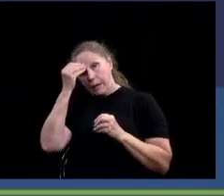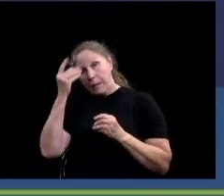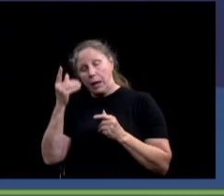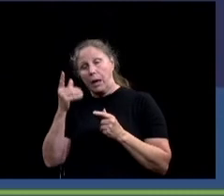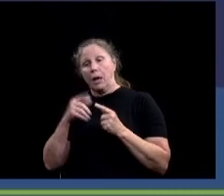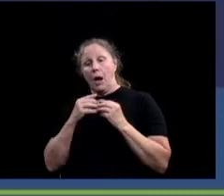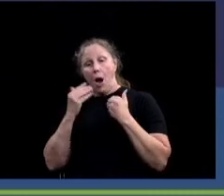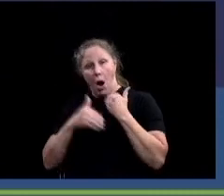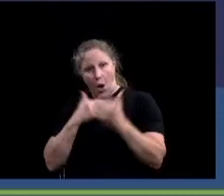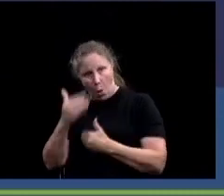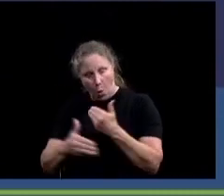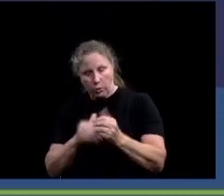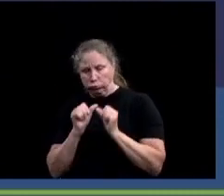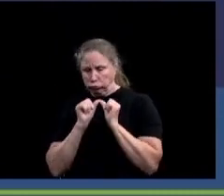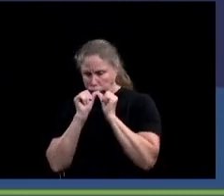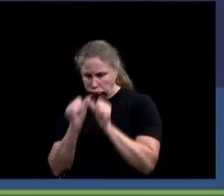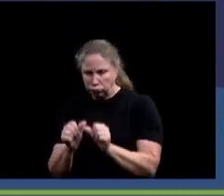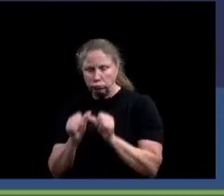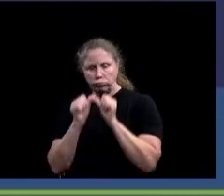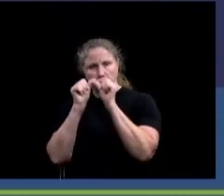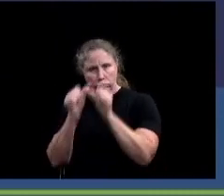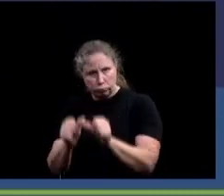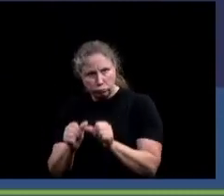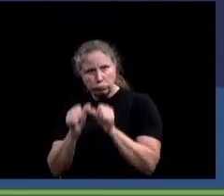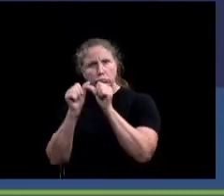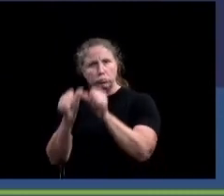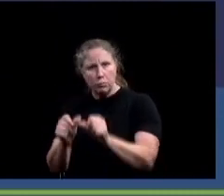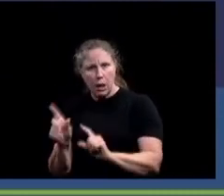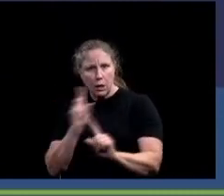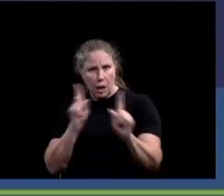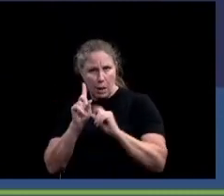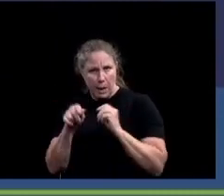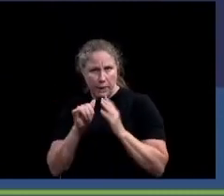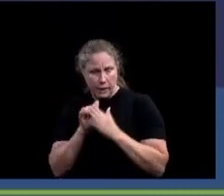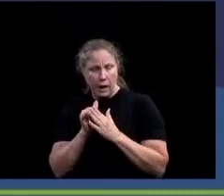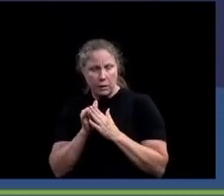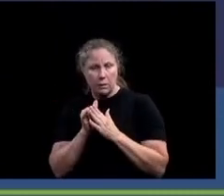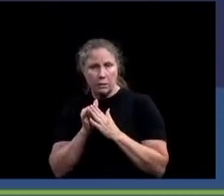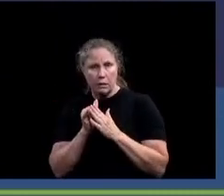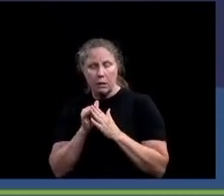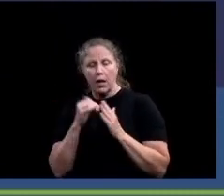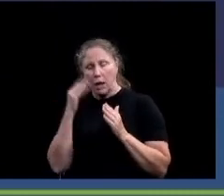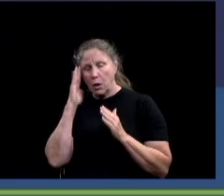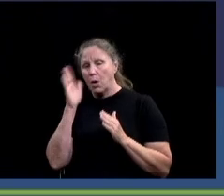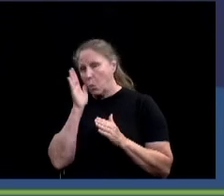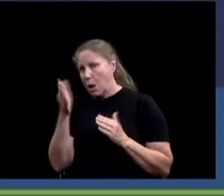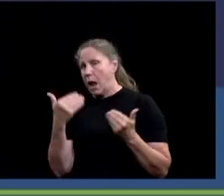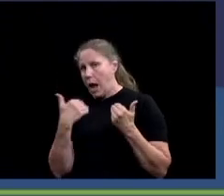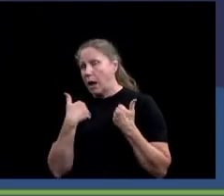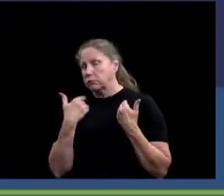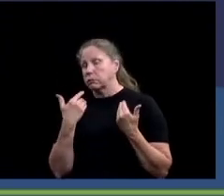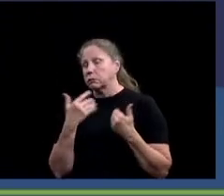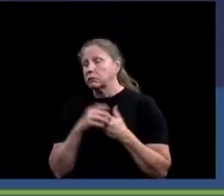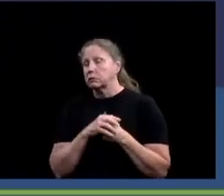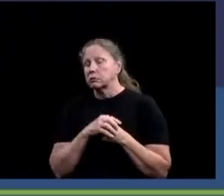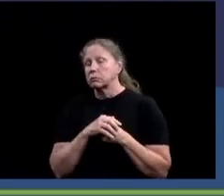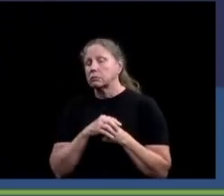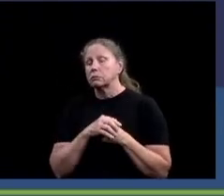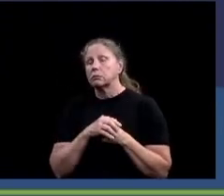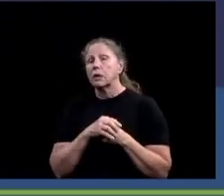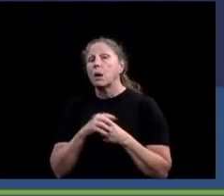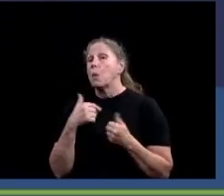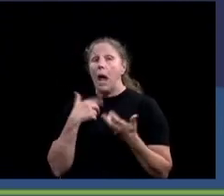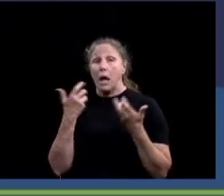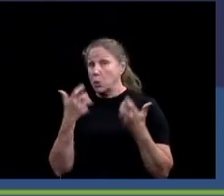ongoing conversation about this, and I know that we will have that. What I don't want to have is for us to have this conversation